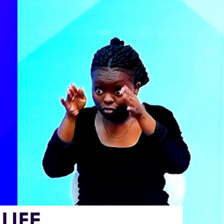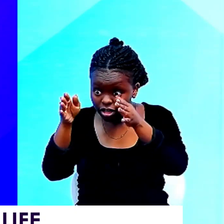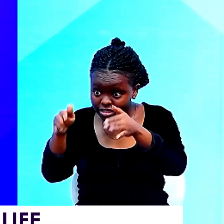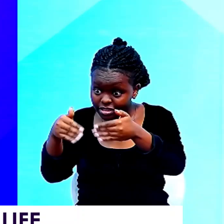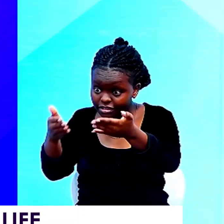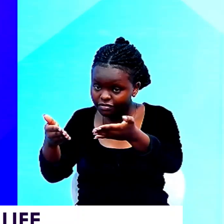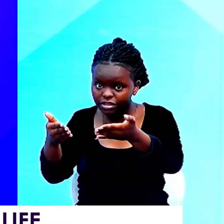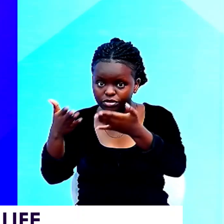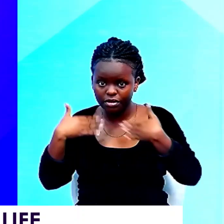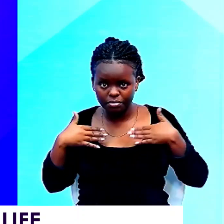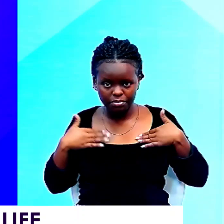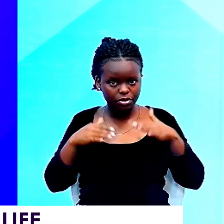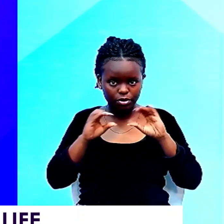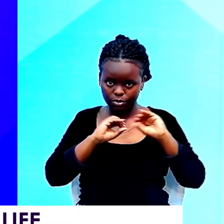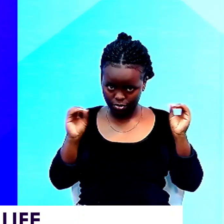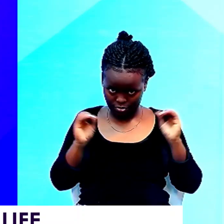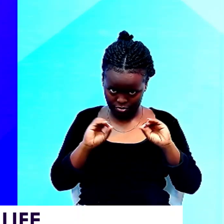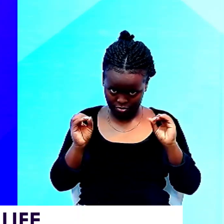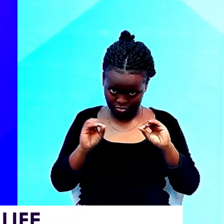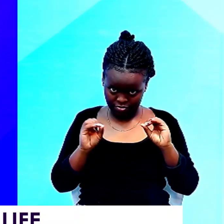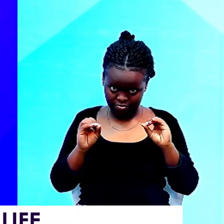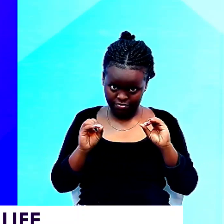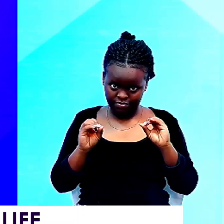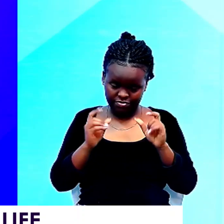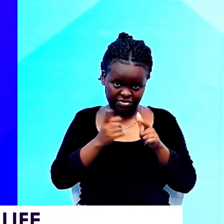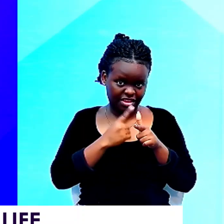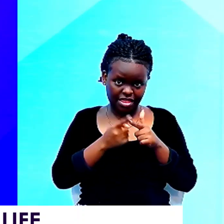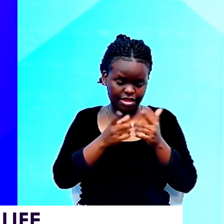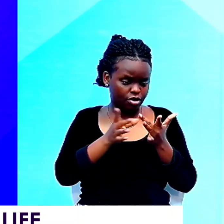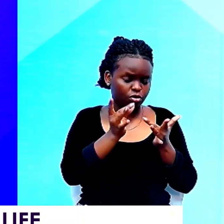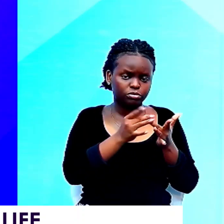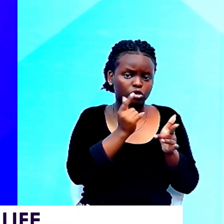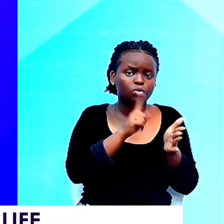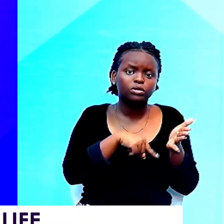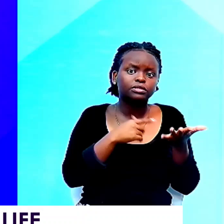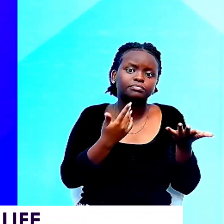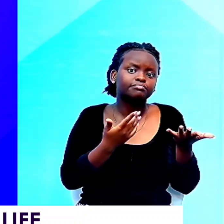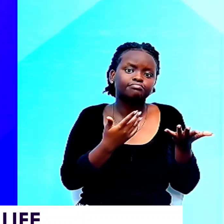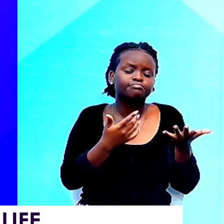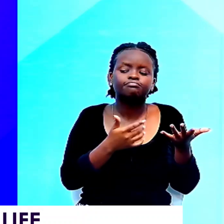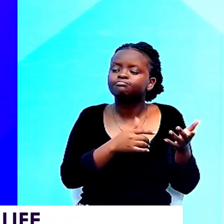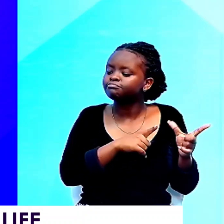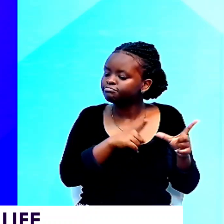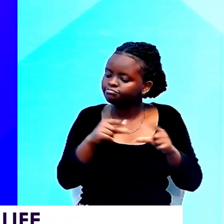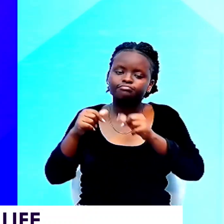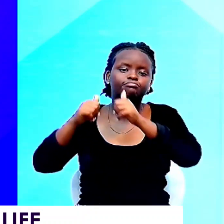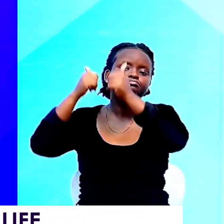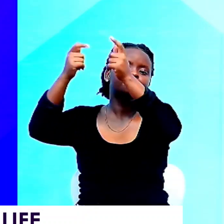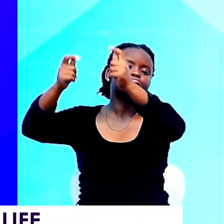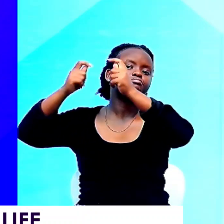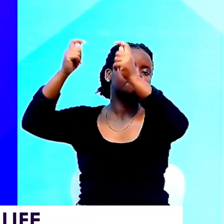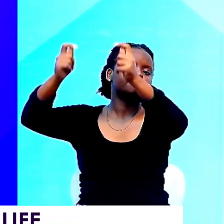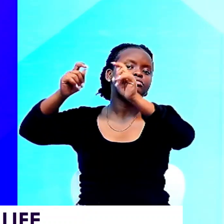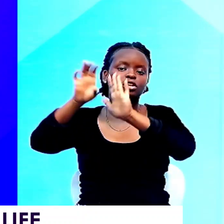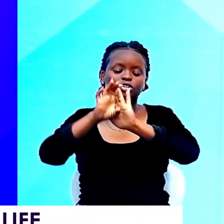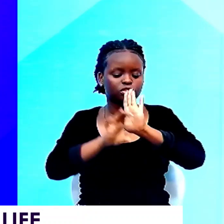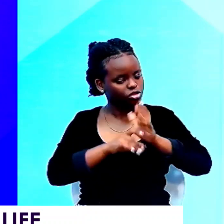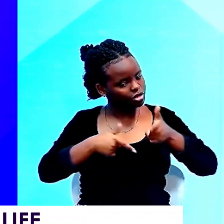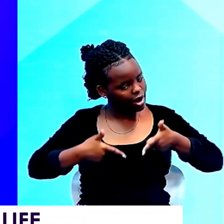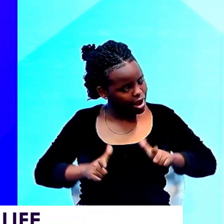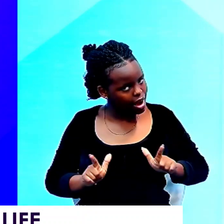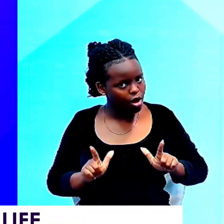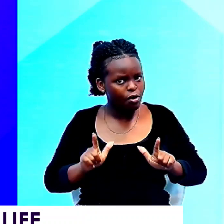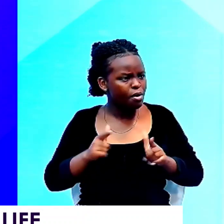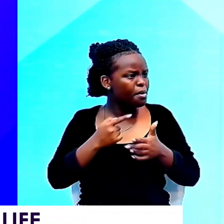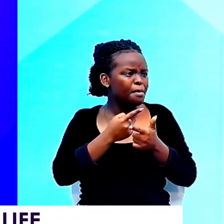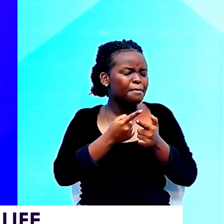are seeking the attention, what other option are you left with? You go out. Of course, the Constitution allows. But we are not supposed